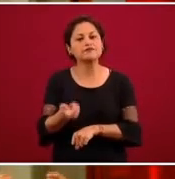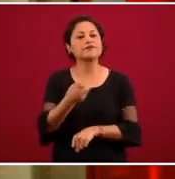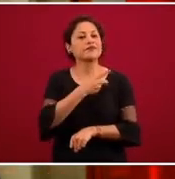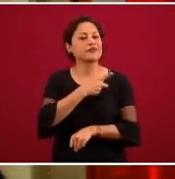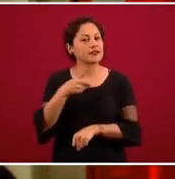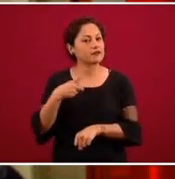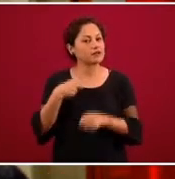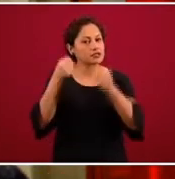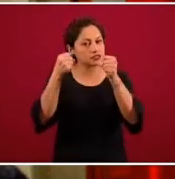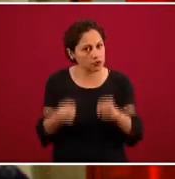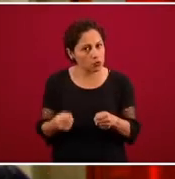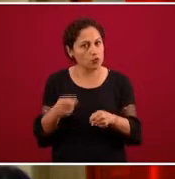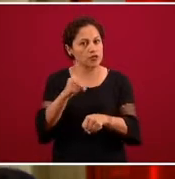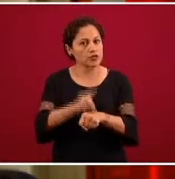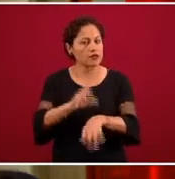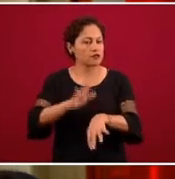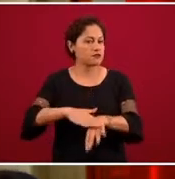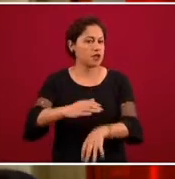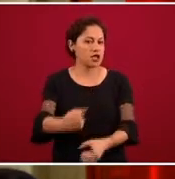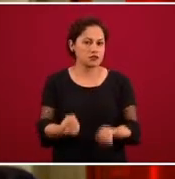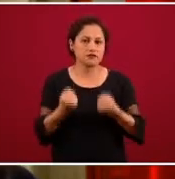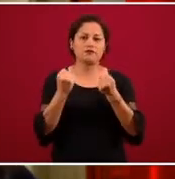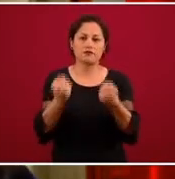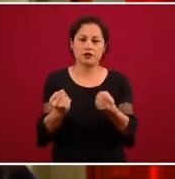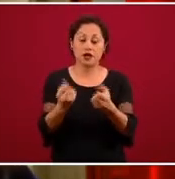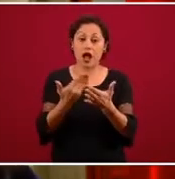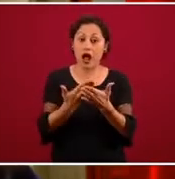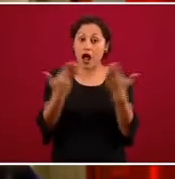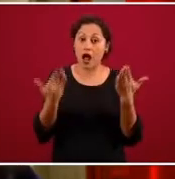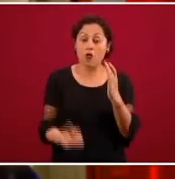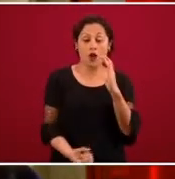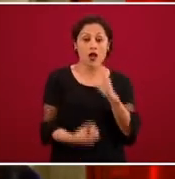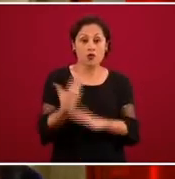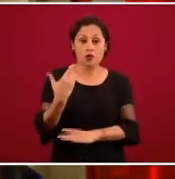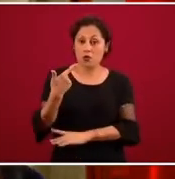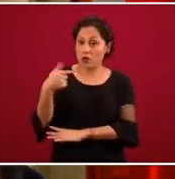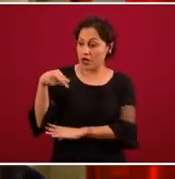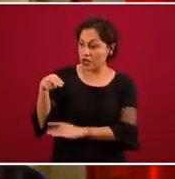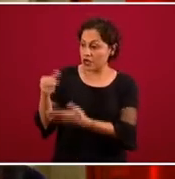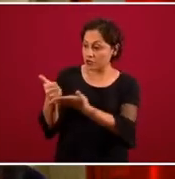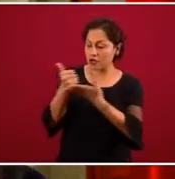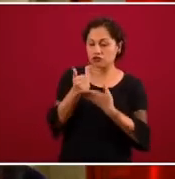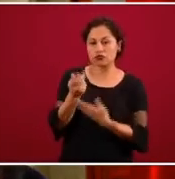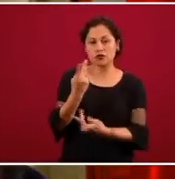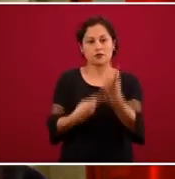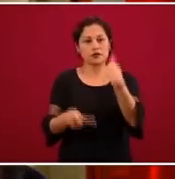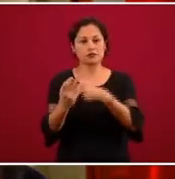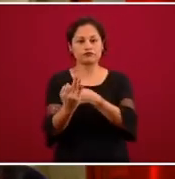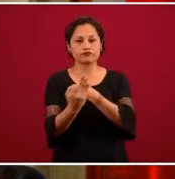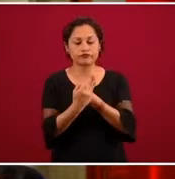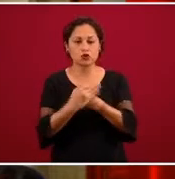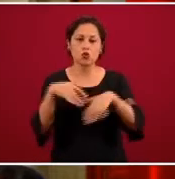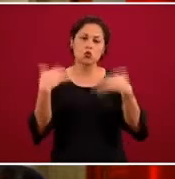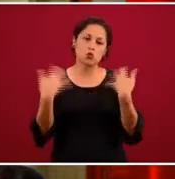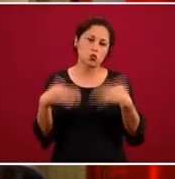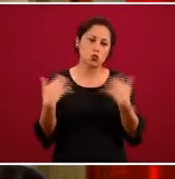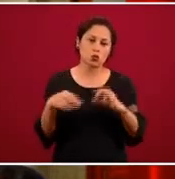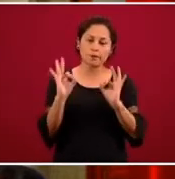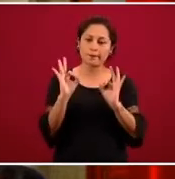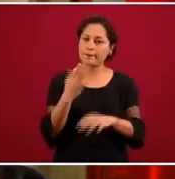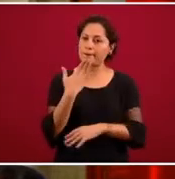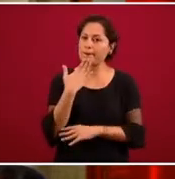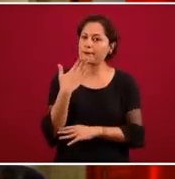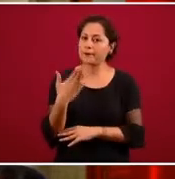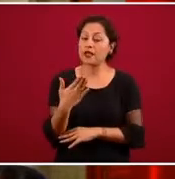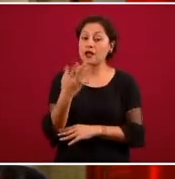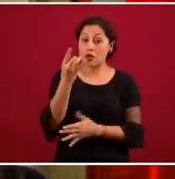be reinforced. And it's very much worth it because we need more safety. This is not just